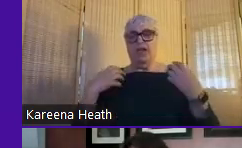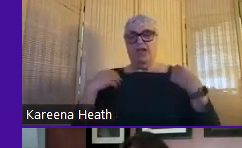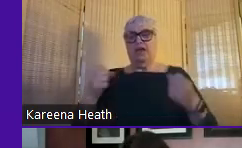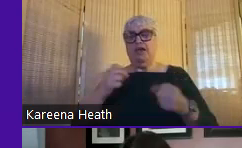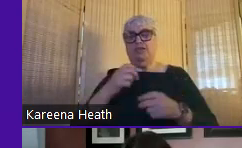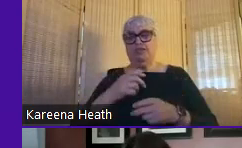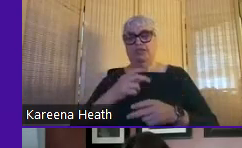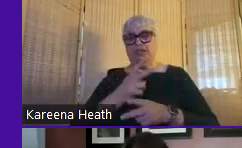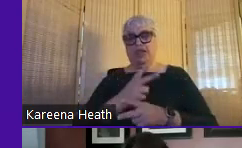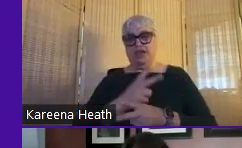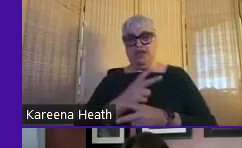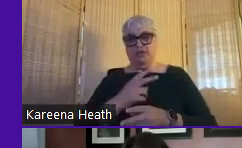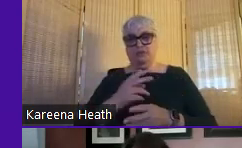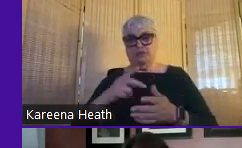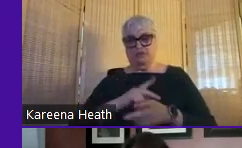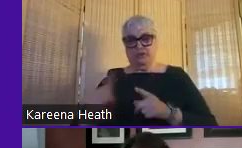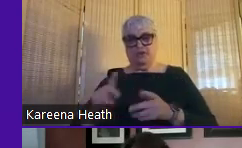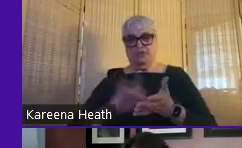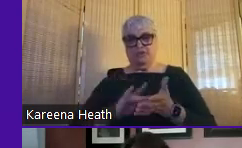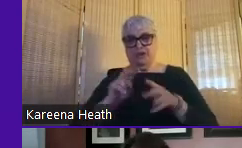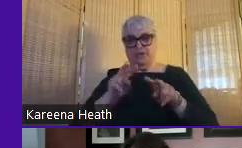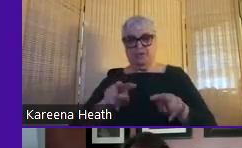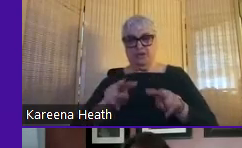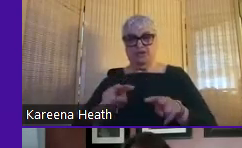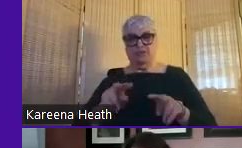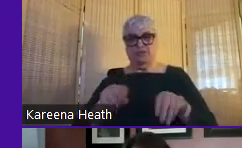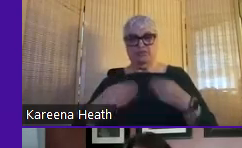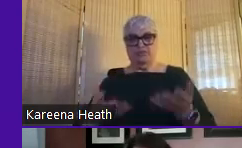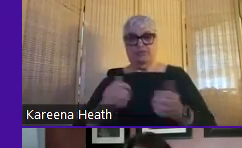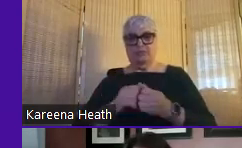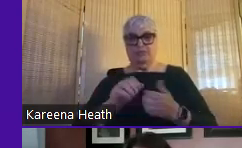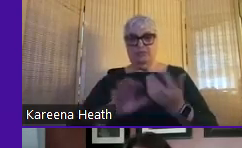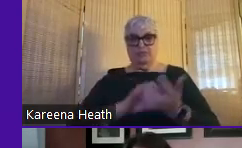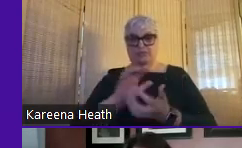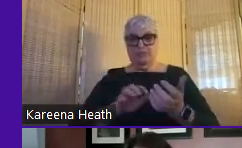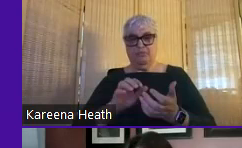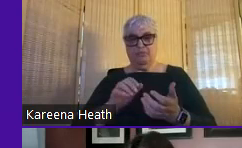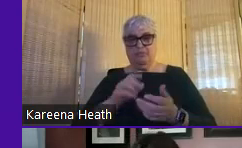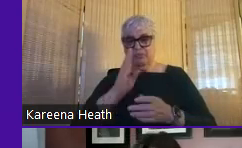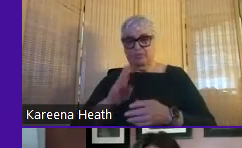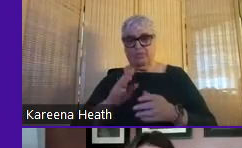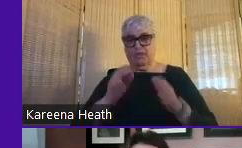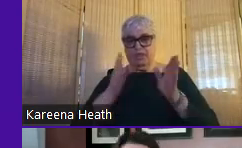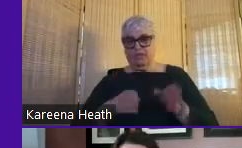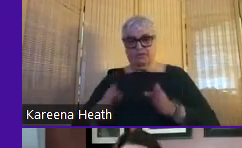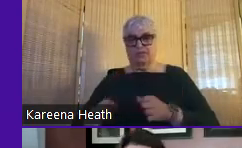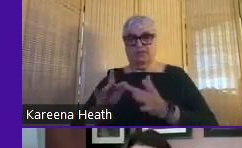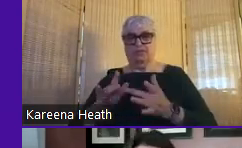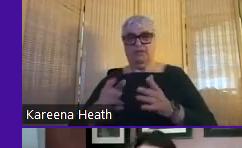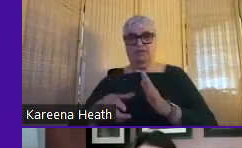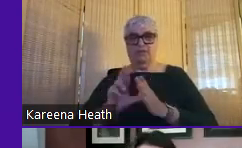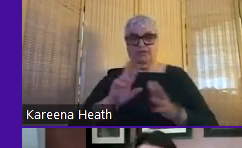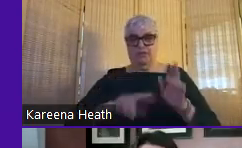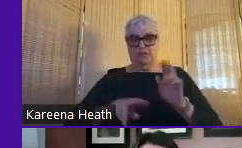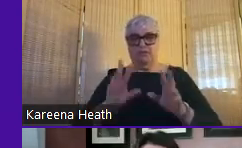licensed physician. Medical monitoring is provided through a mix of direct individual contact, review of records,